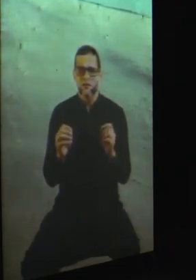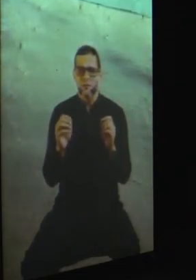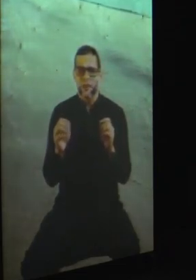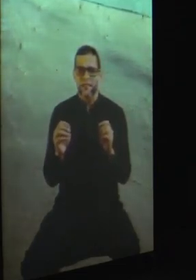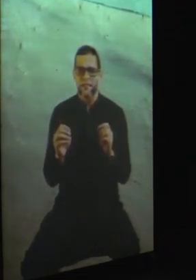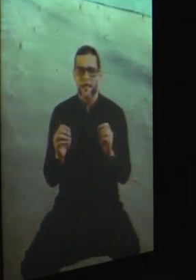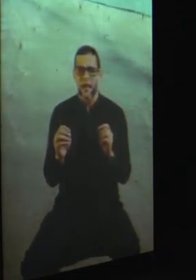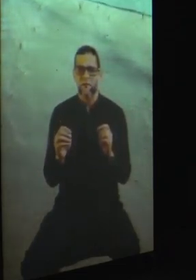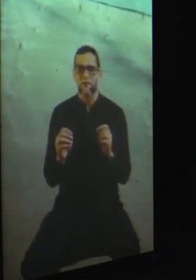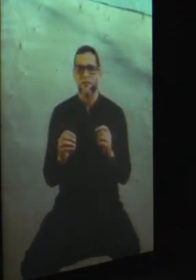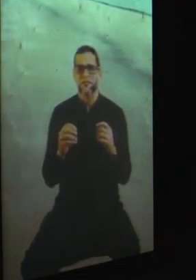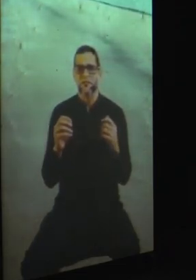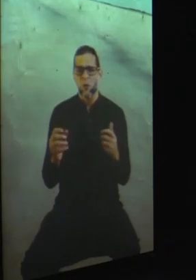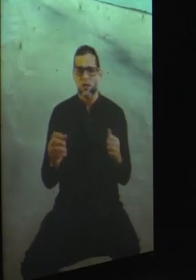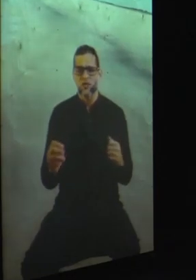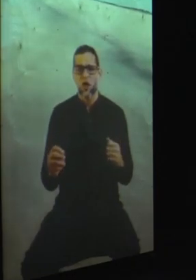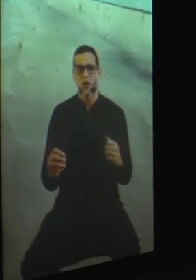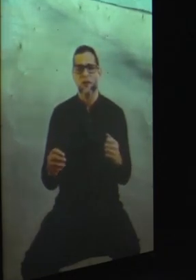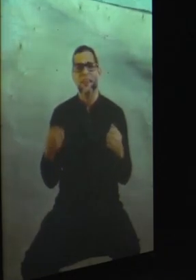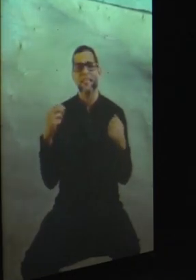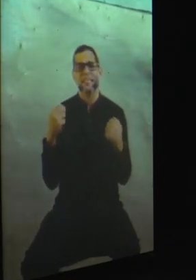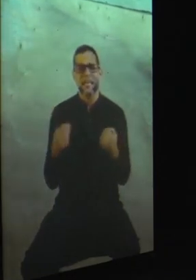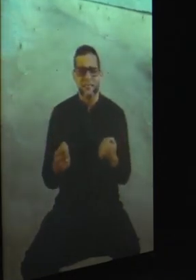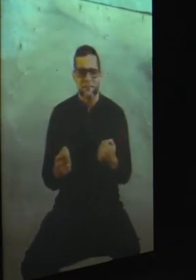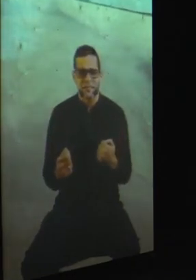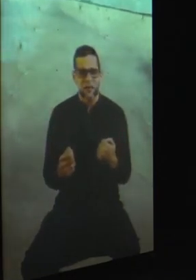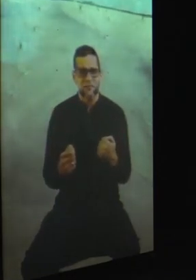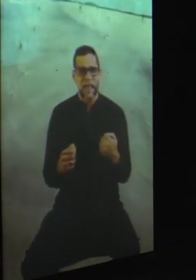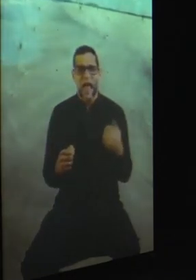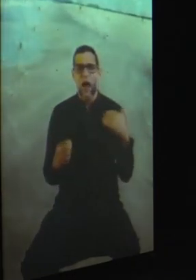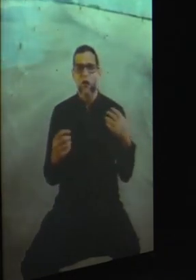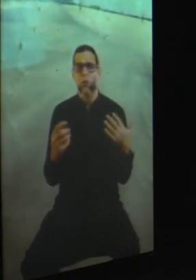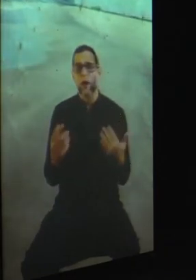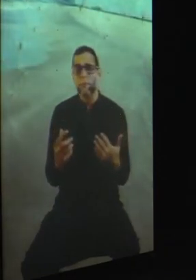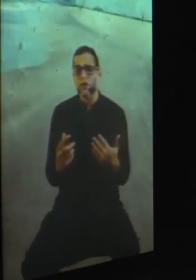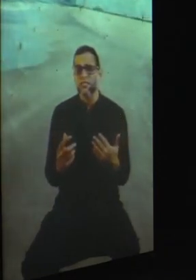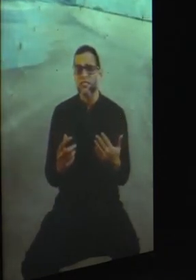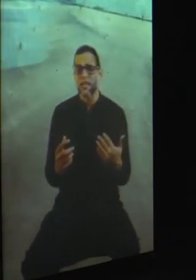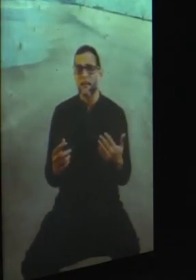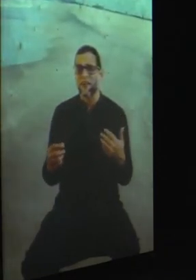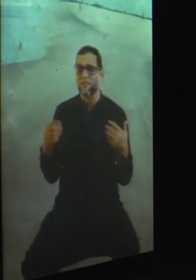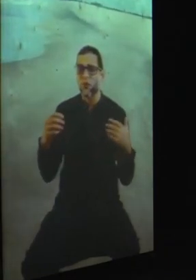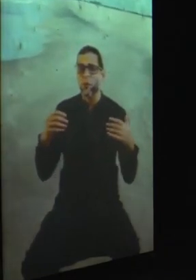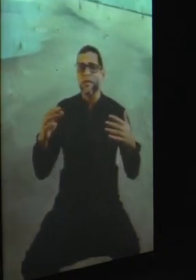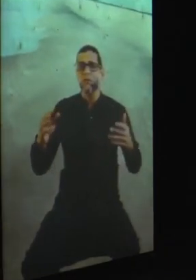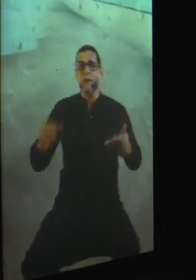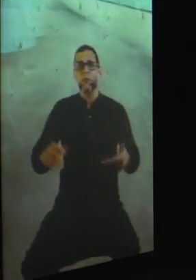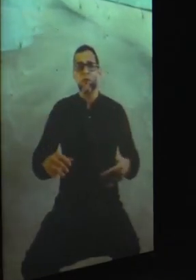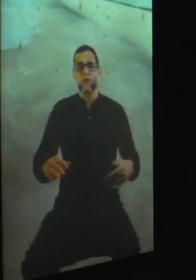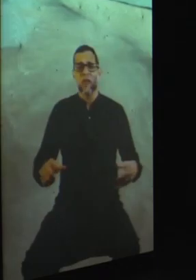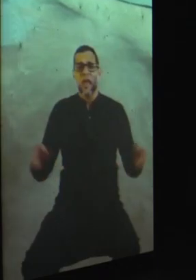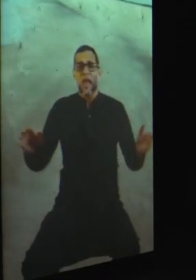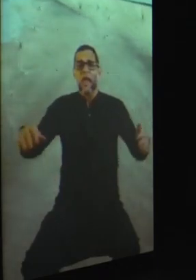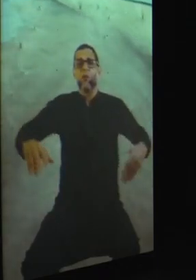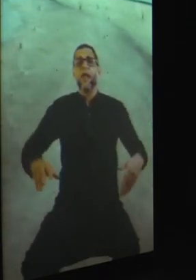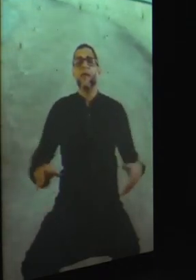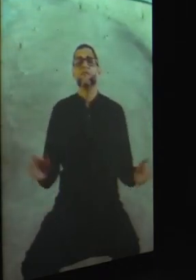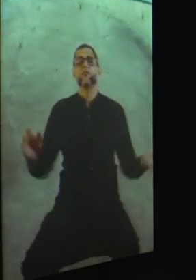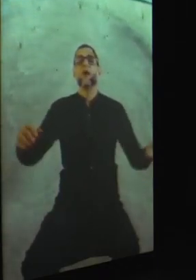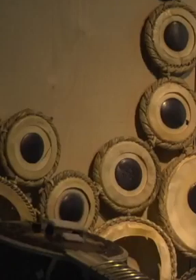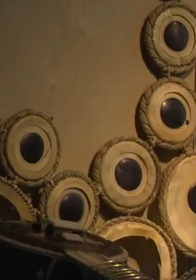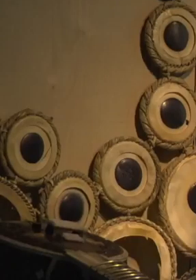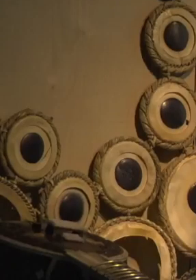of space and time feel so much longer than the days themselves? How can one person's life have so many ripples and